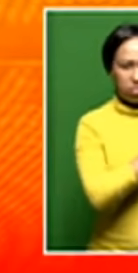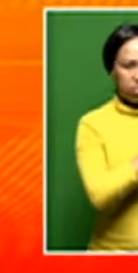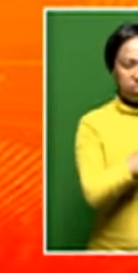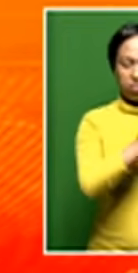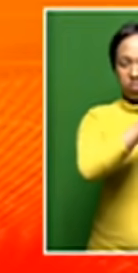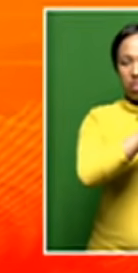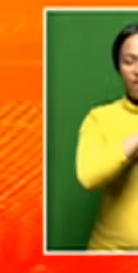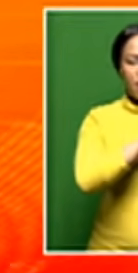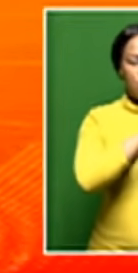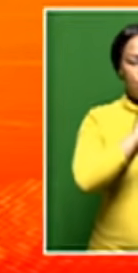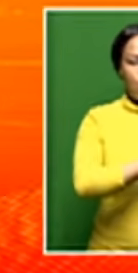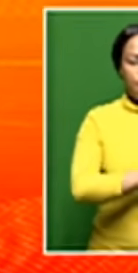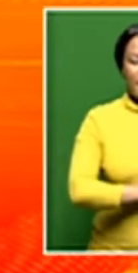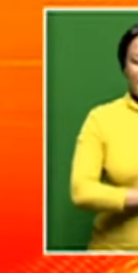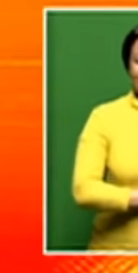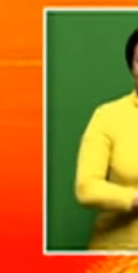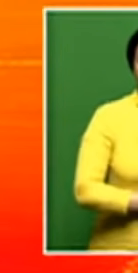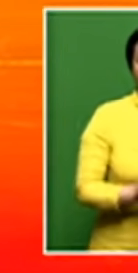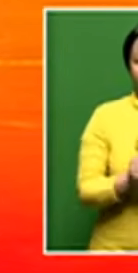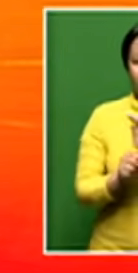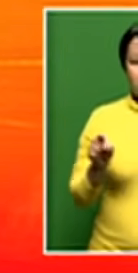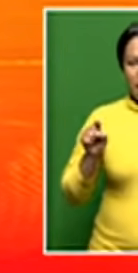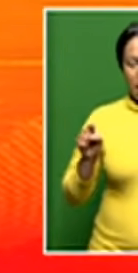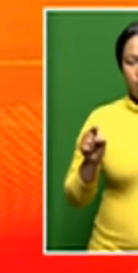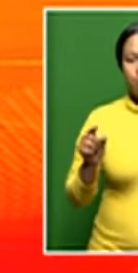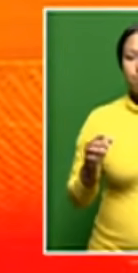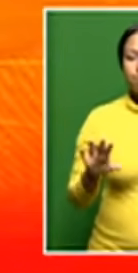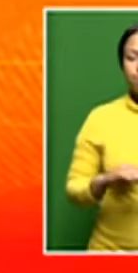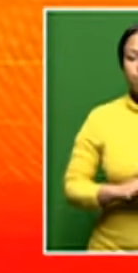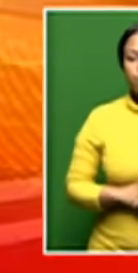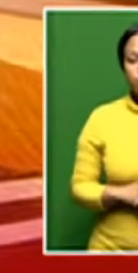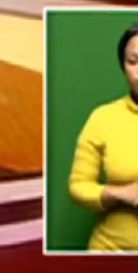rampant acts of looting in KwaZulu-Natal and Gauteng.